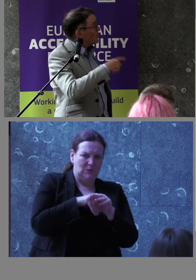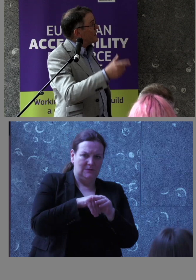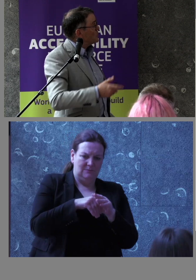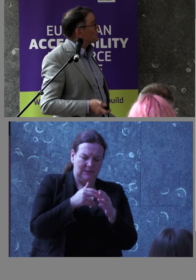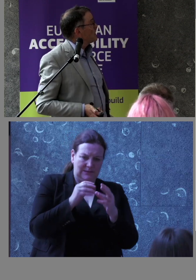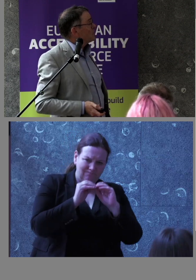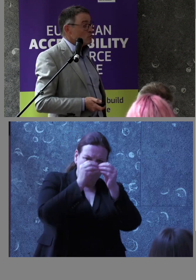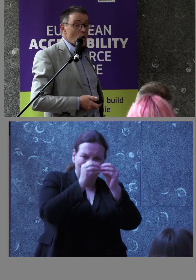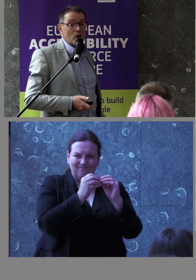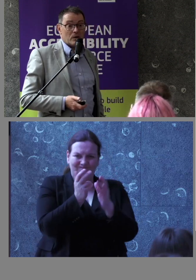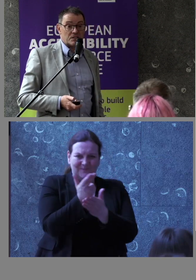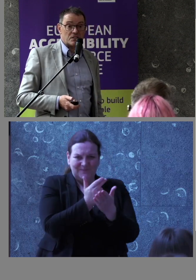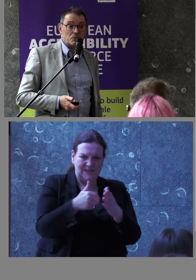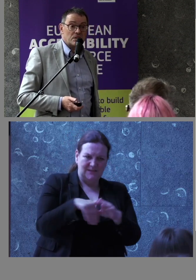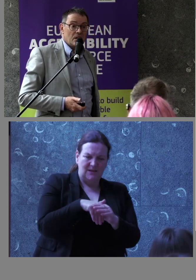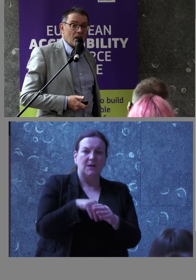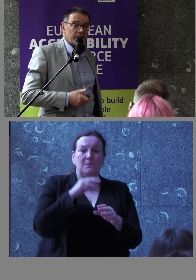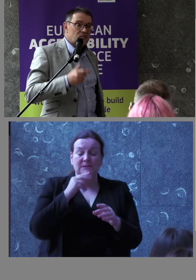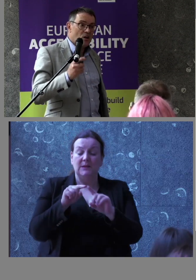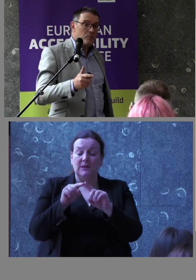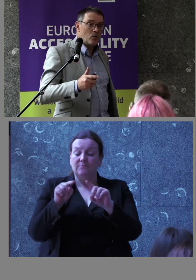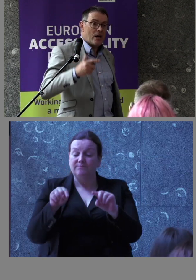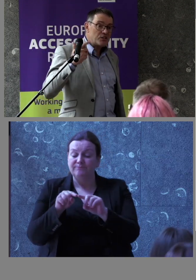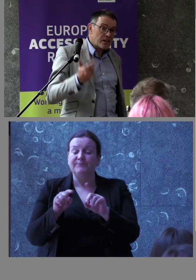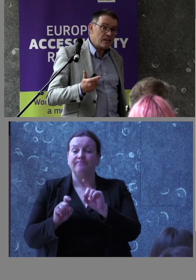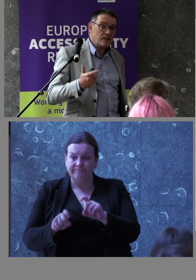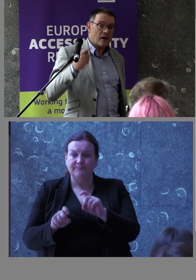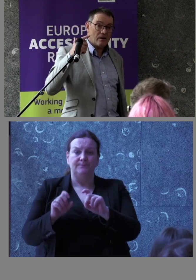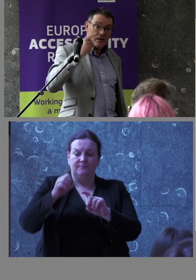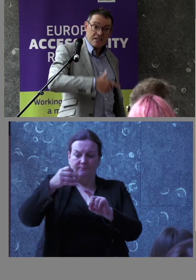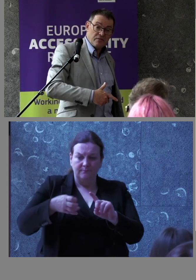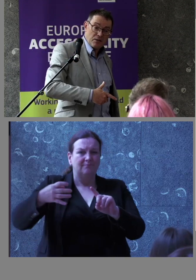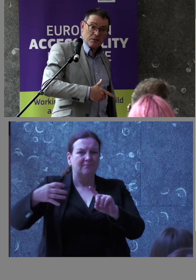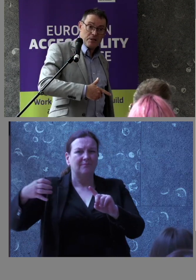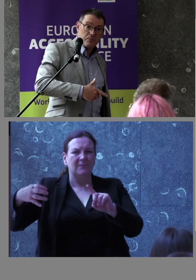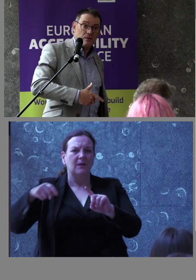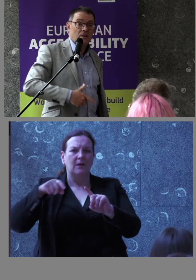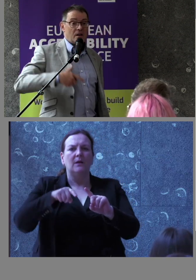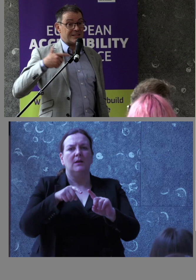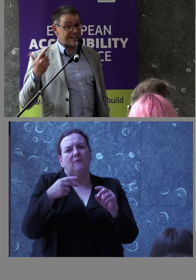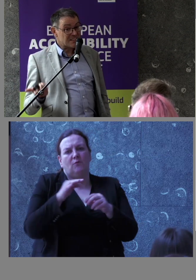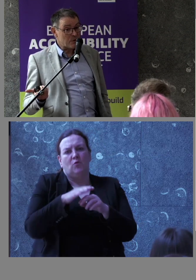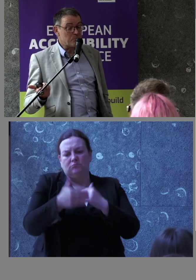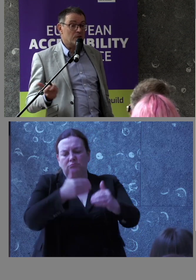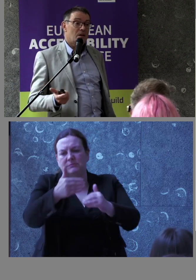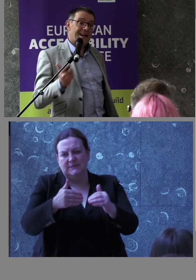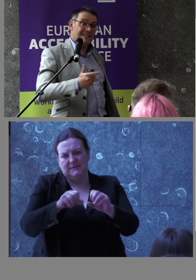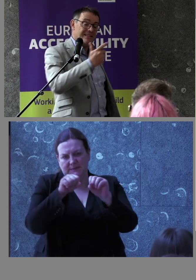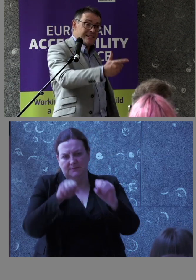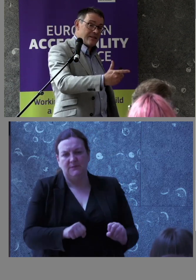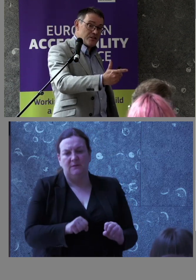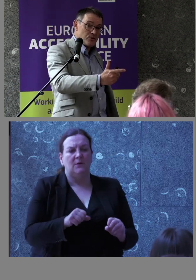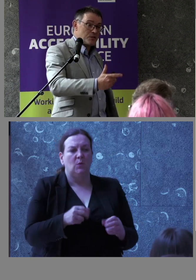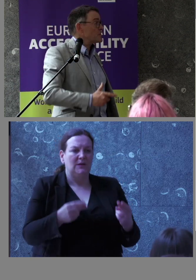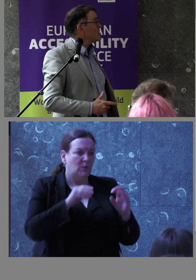started to implement that about 2022. We started to build it. And as we're modernizing our new systems, we're building